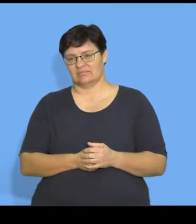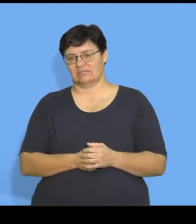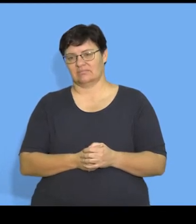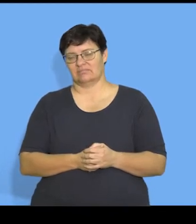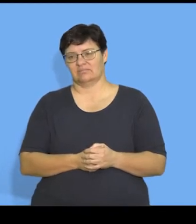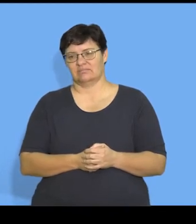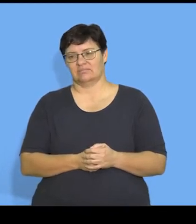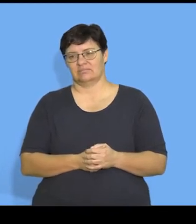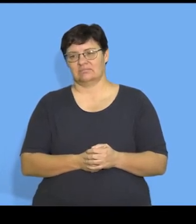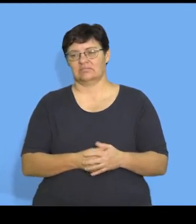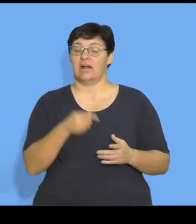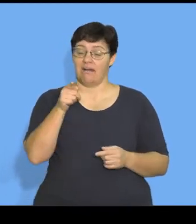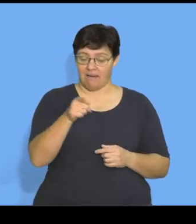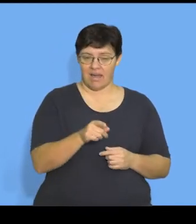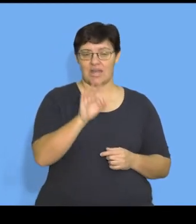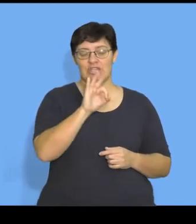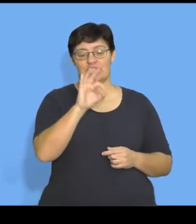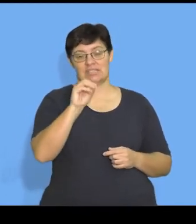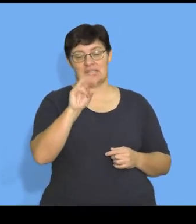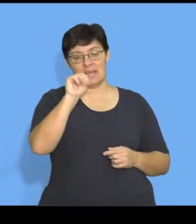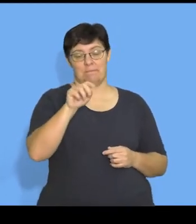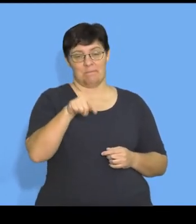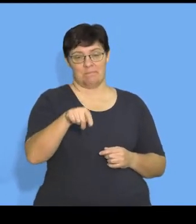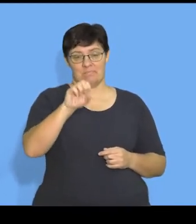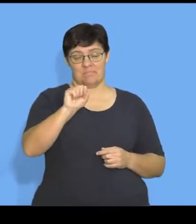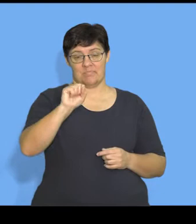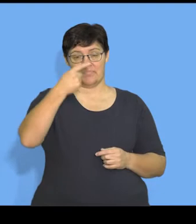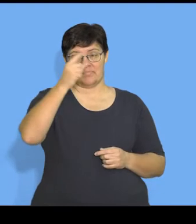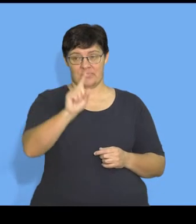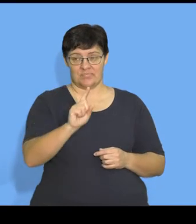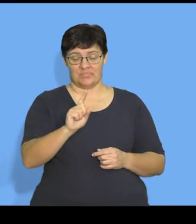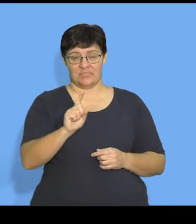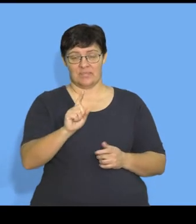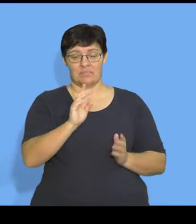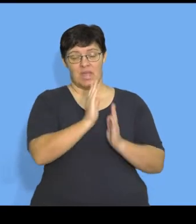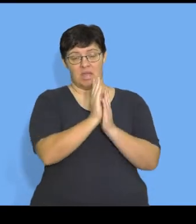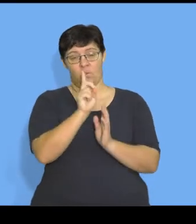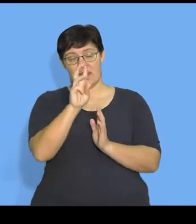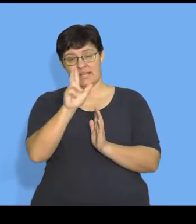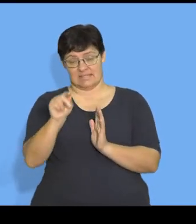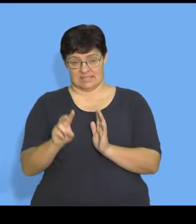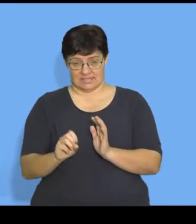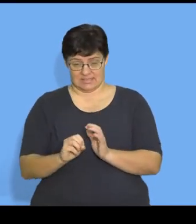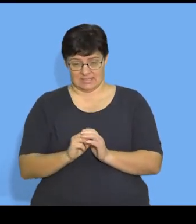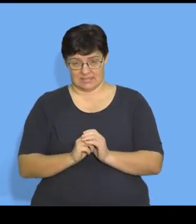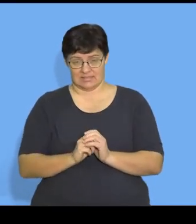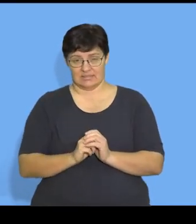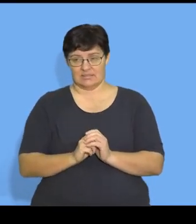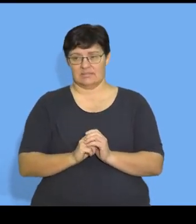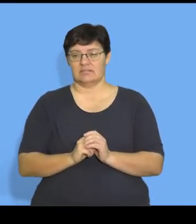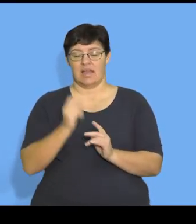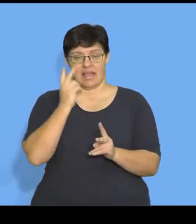one. 30 meters per second, bearing 180. So remember,